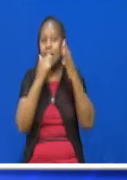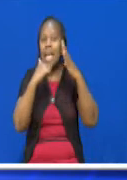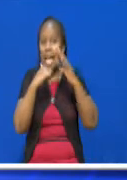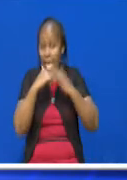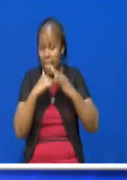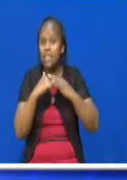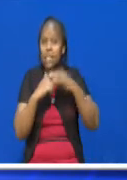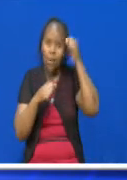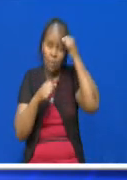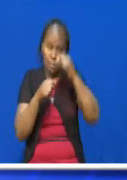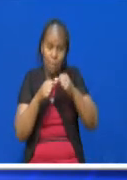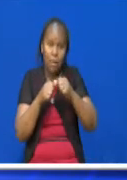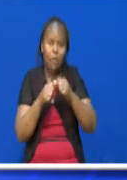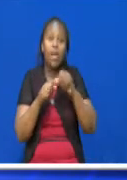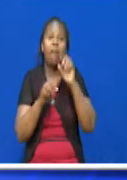candidates, and